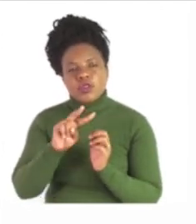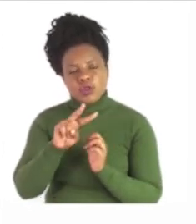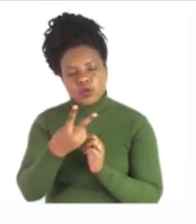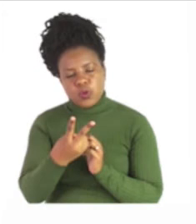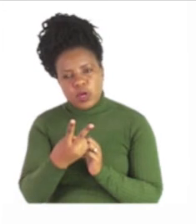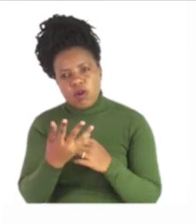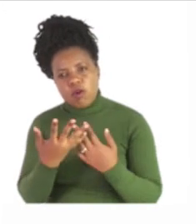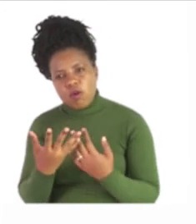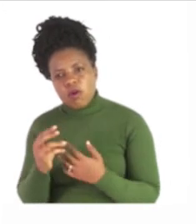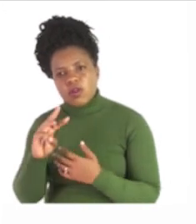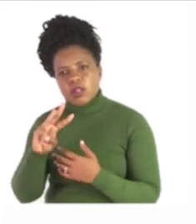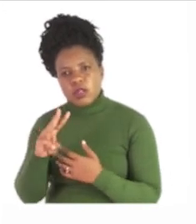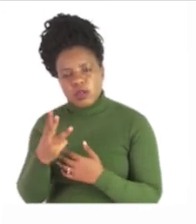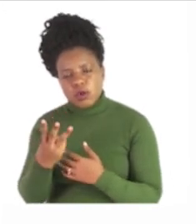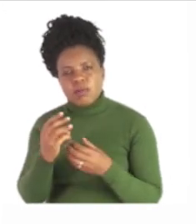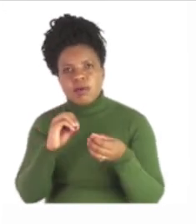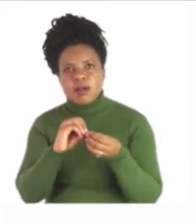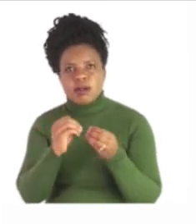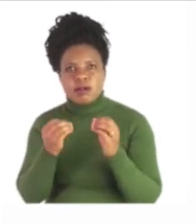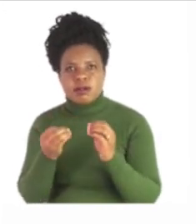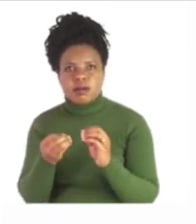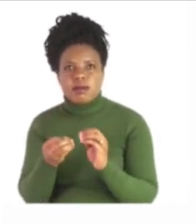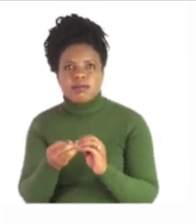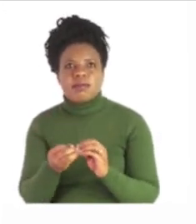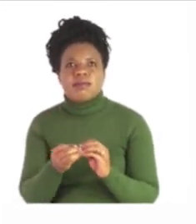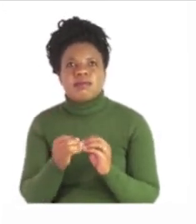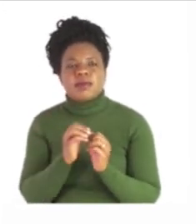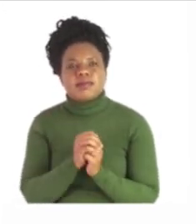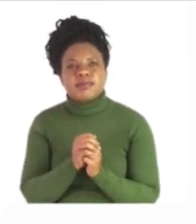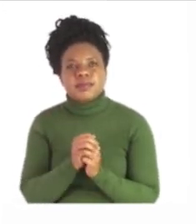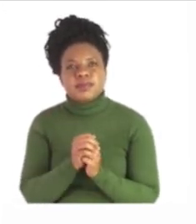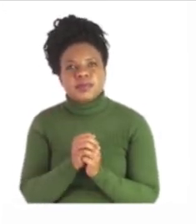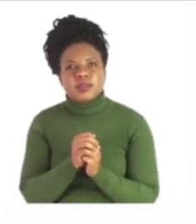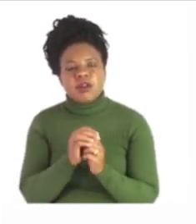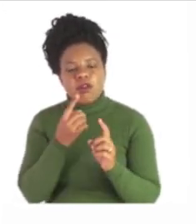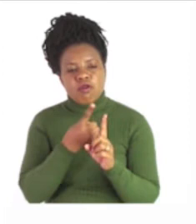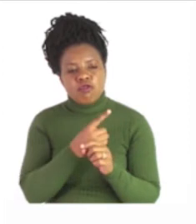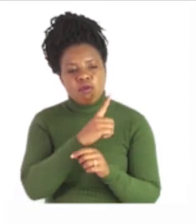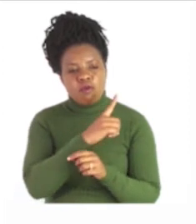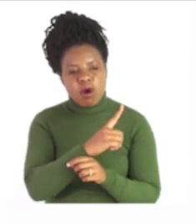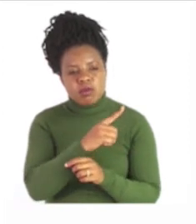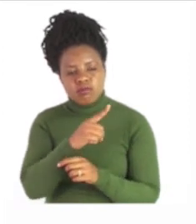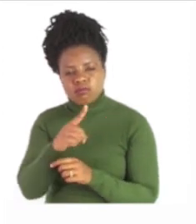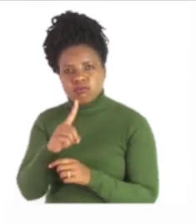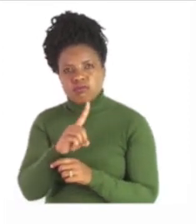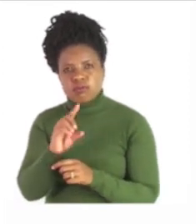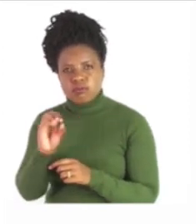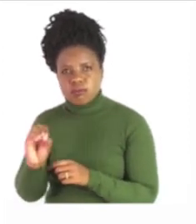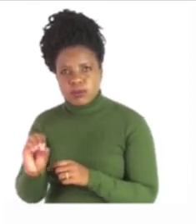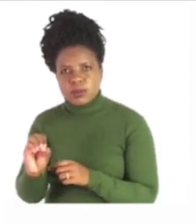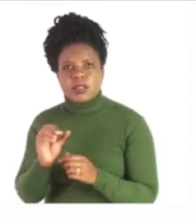itself, we call that the product or the answer is a square